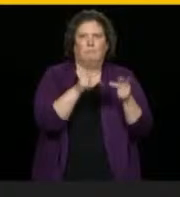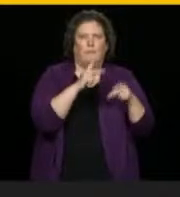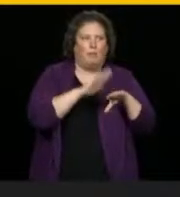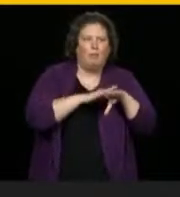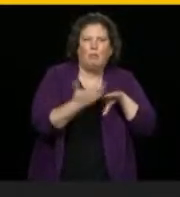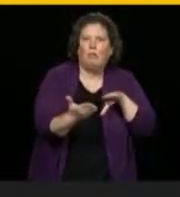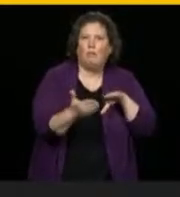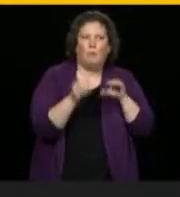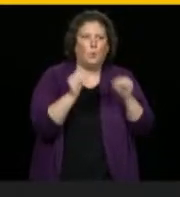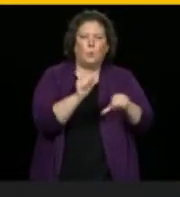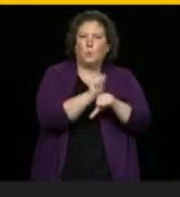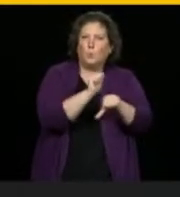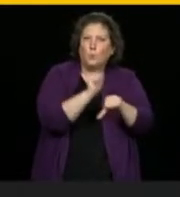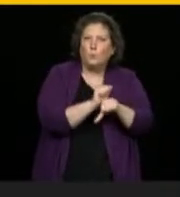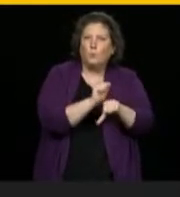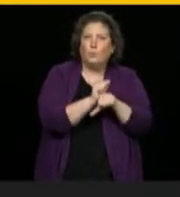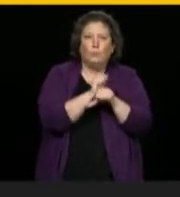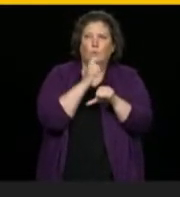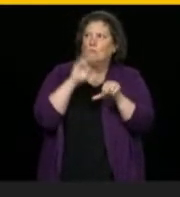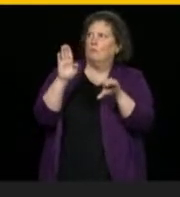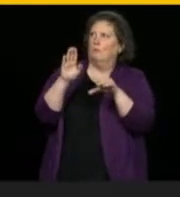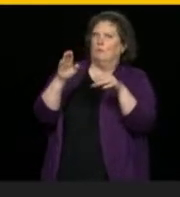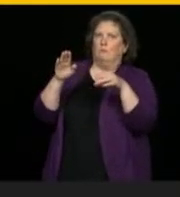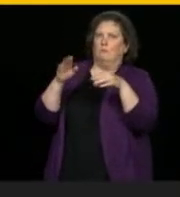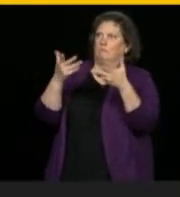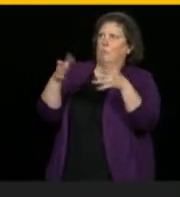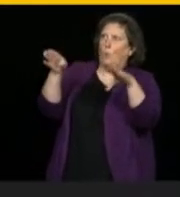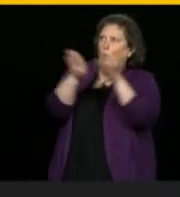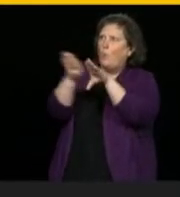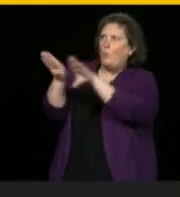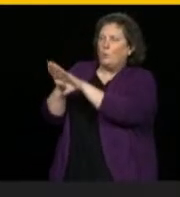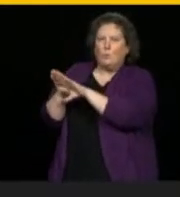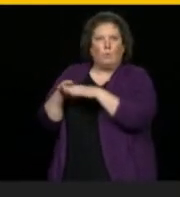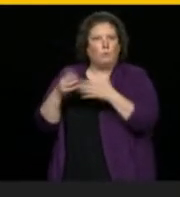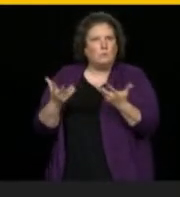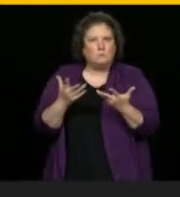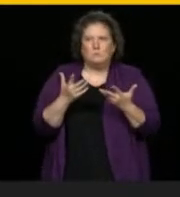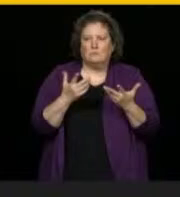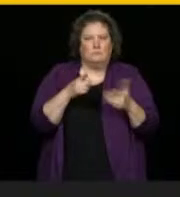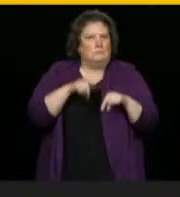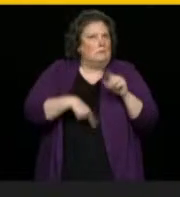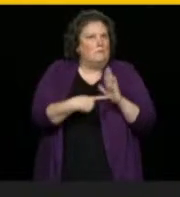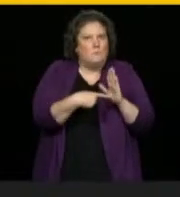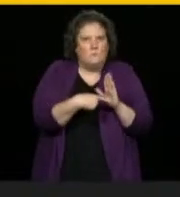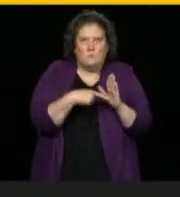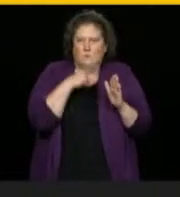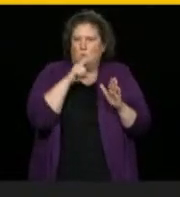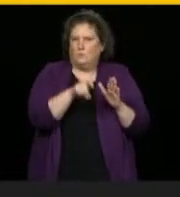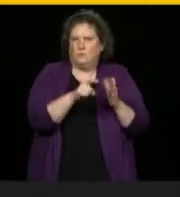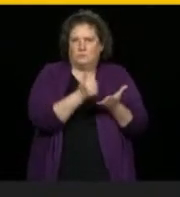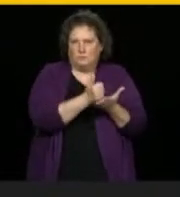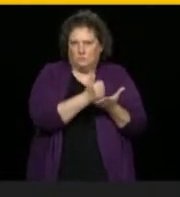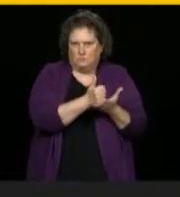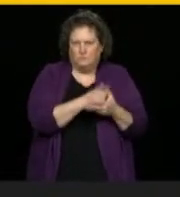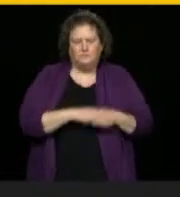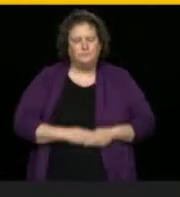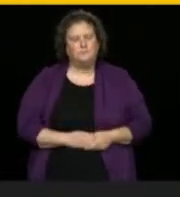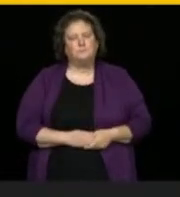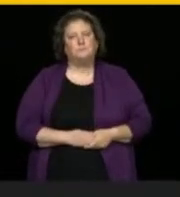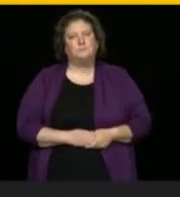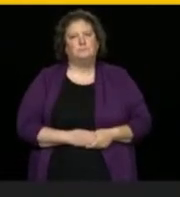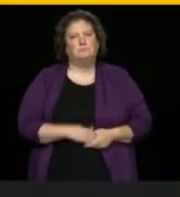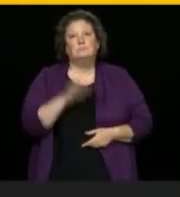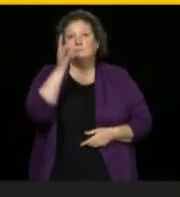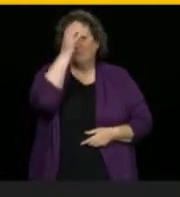themselves in a precarious situation and needed support. So as a federal government, given the historically low